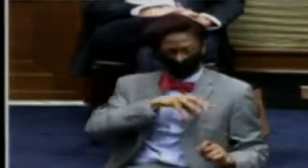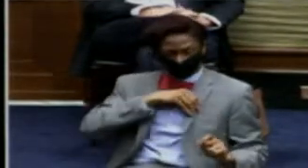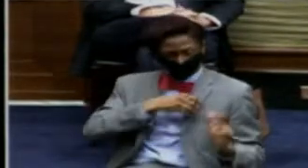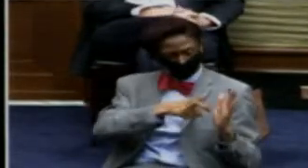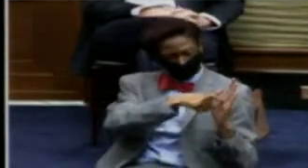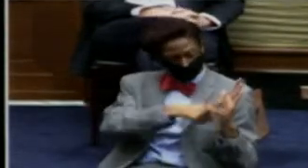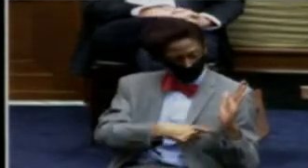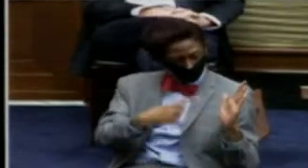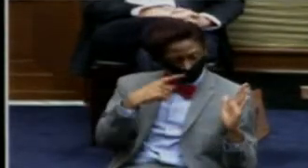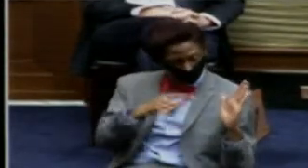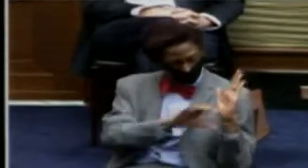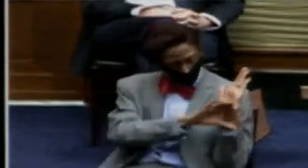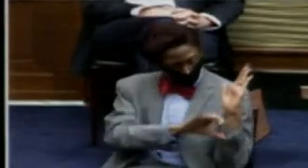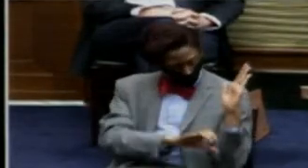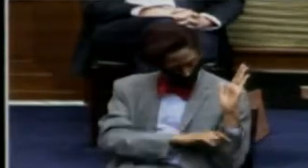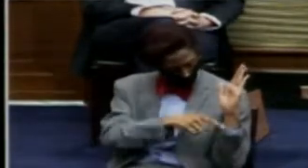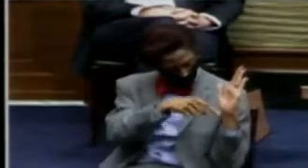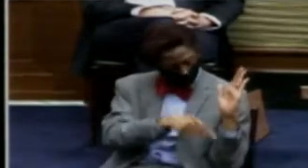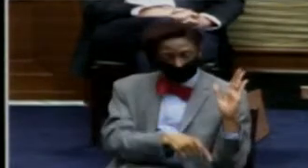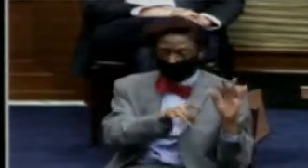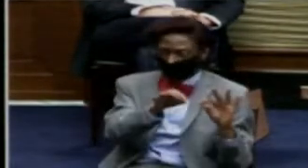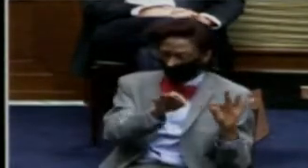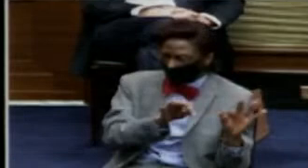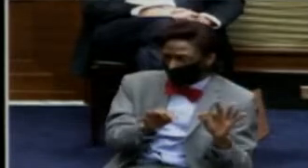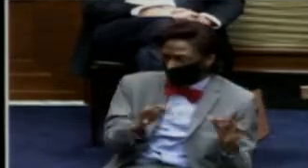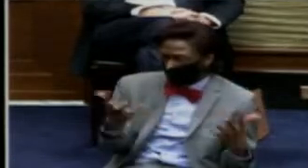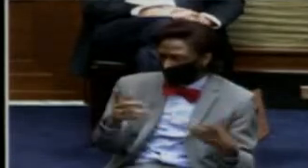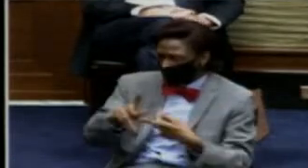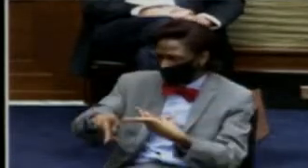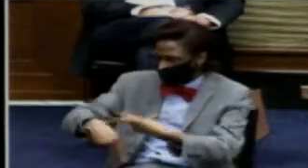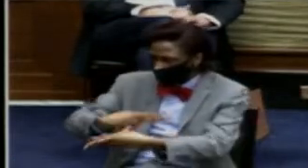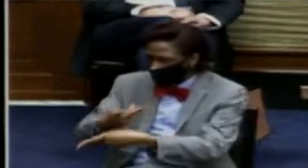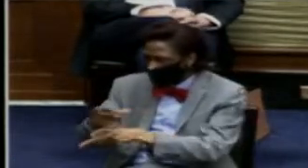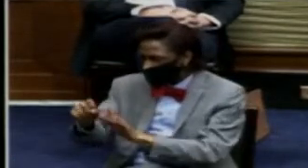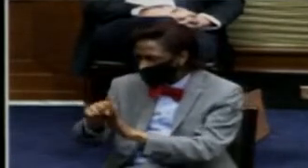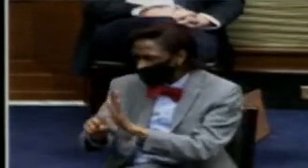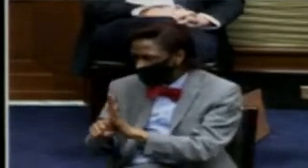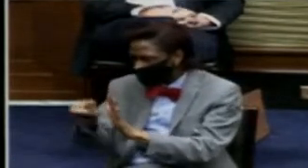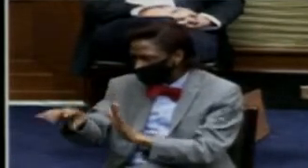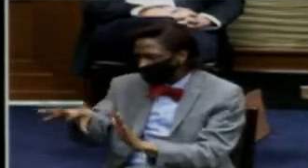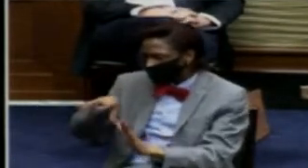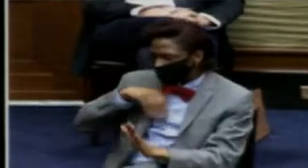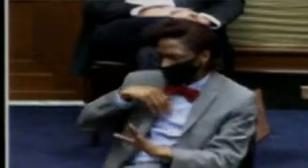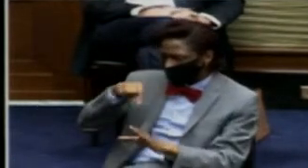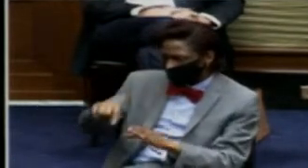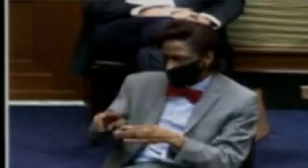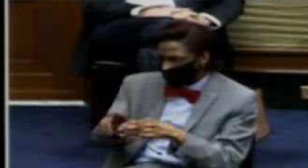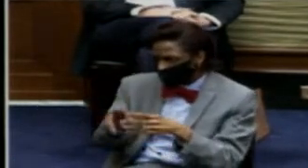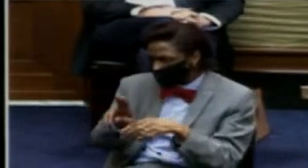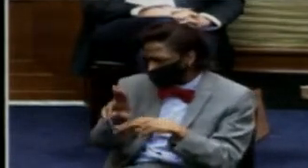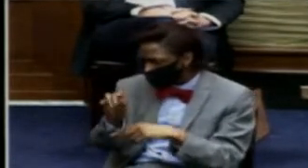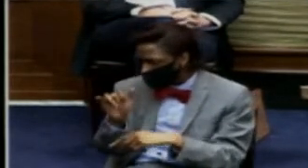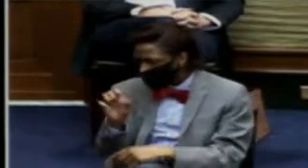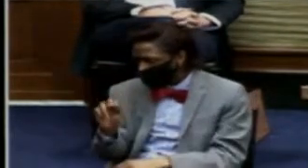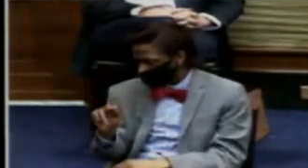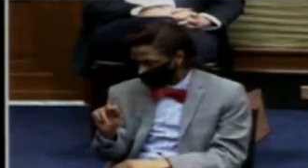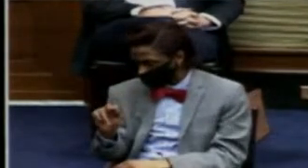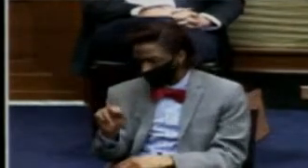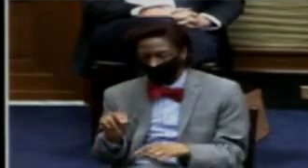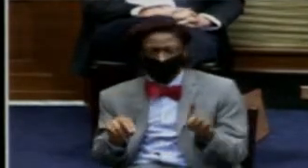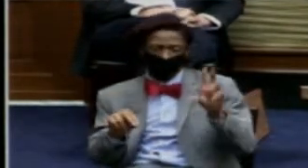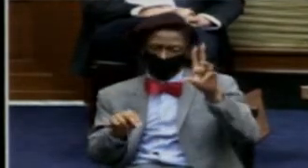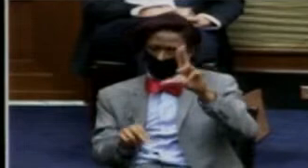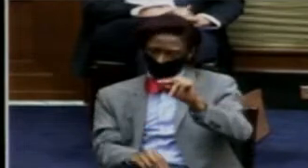particularly what types of states may be admitted into the Union? Does it get into that detail? No, the text